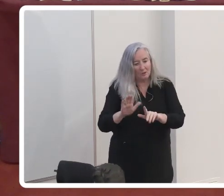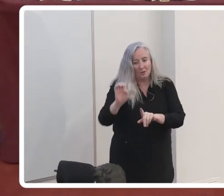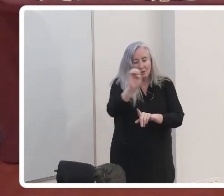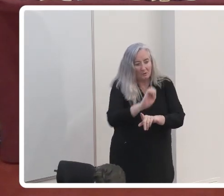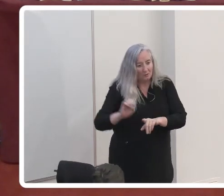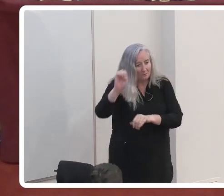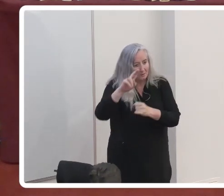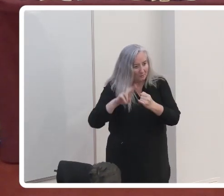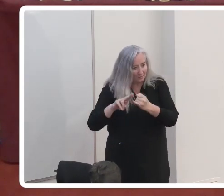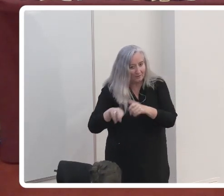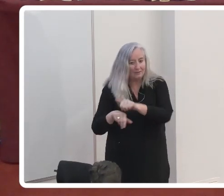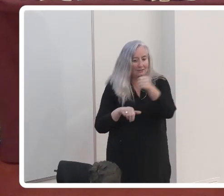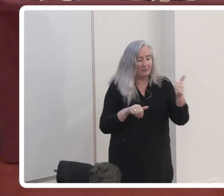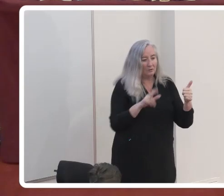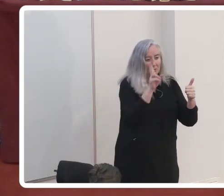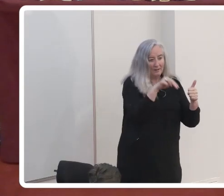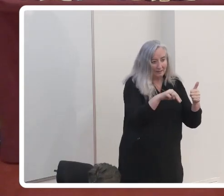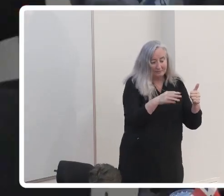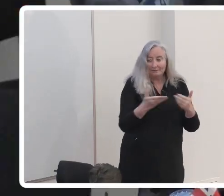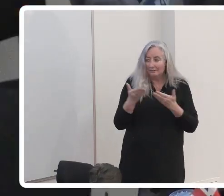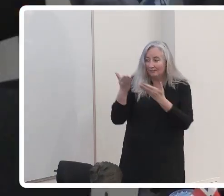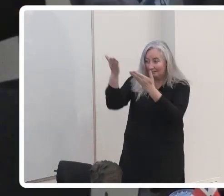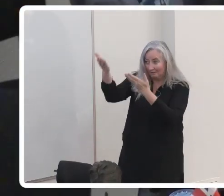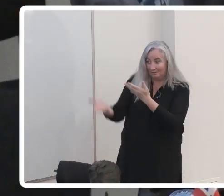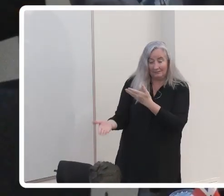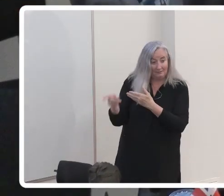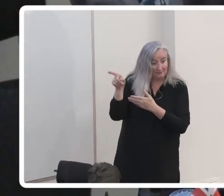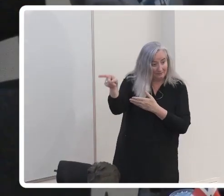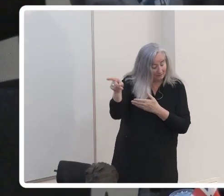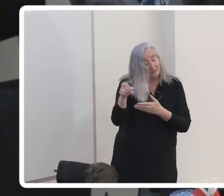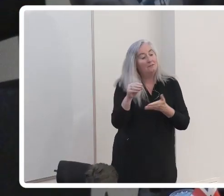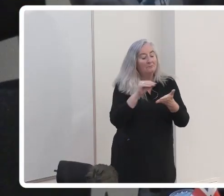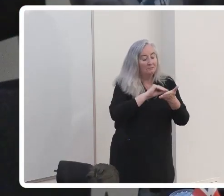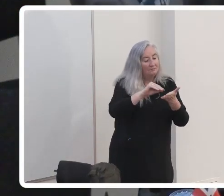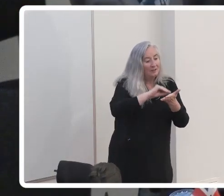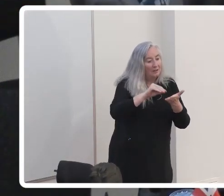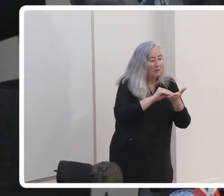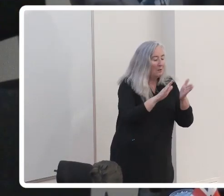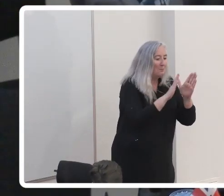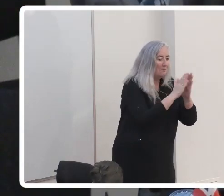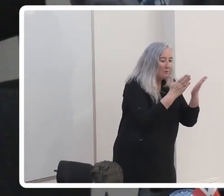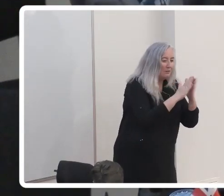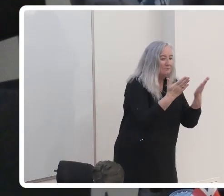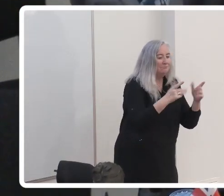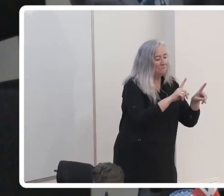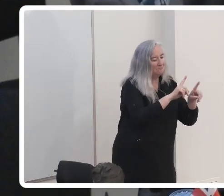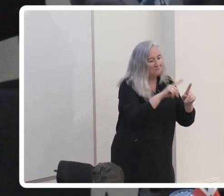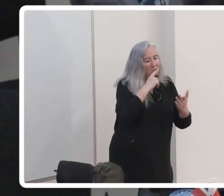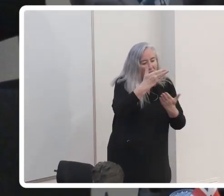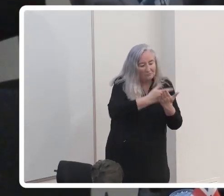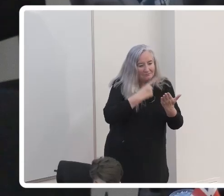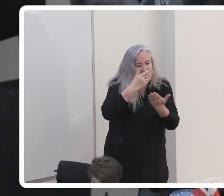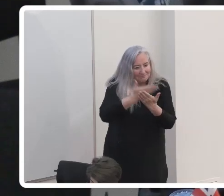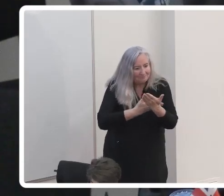the United Nations. Dr. Czerata has co-authored and authored books, journal articles, reports, and change-making